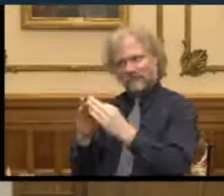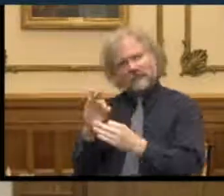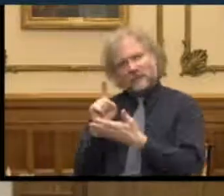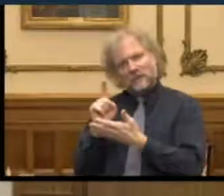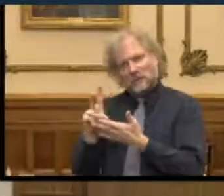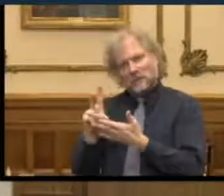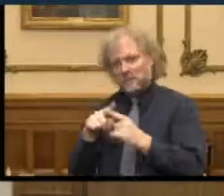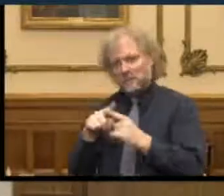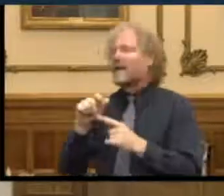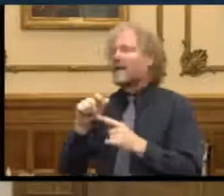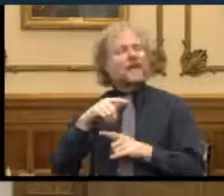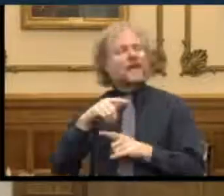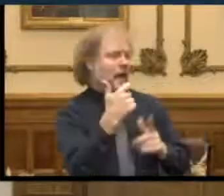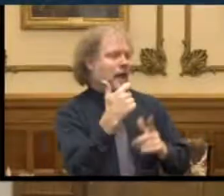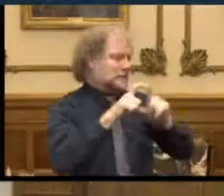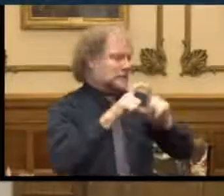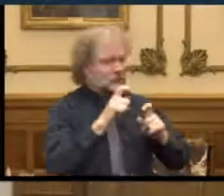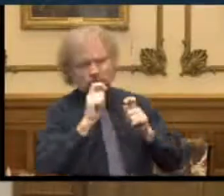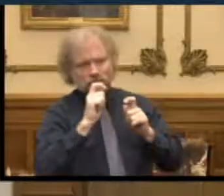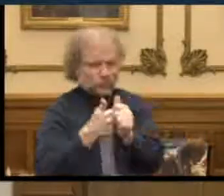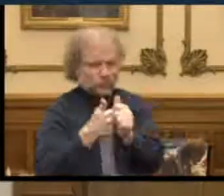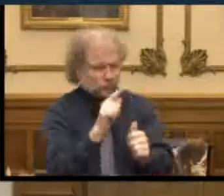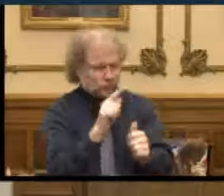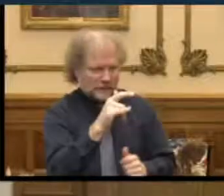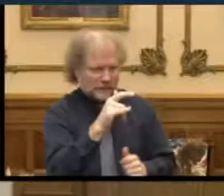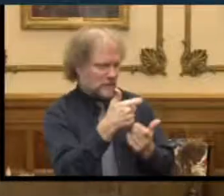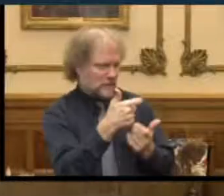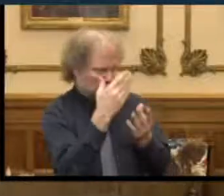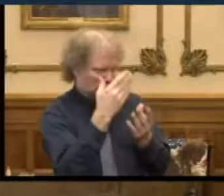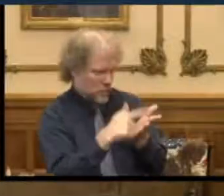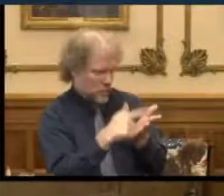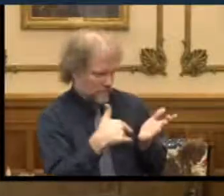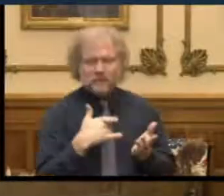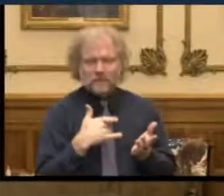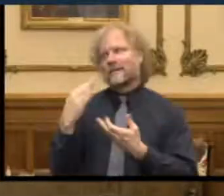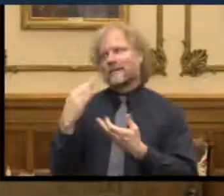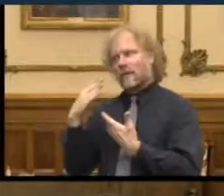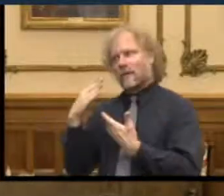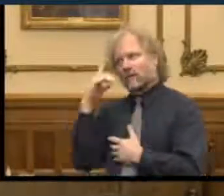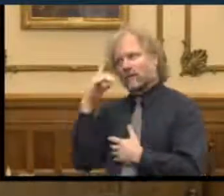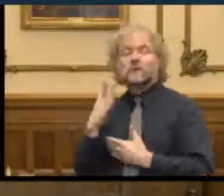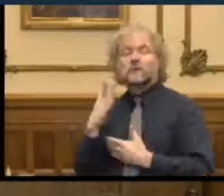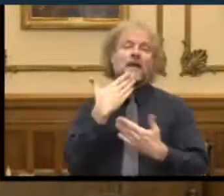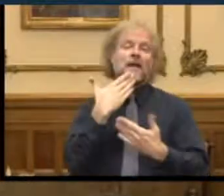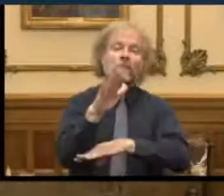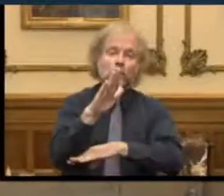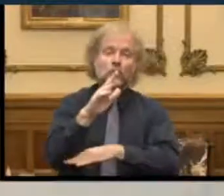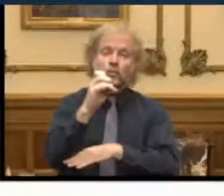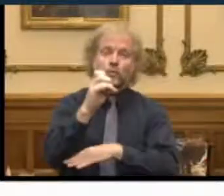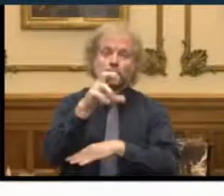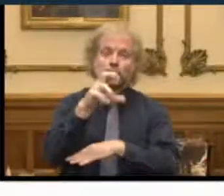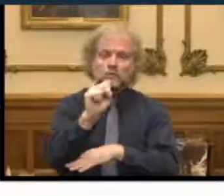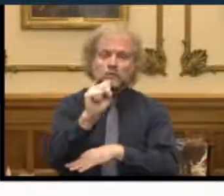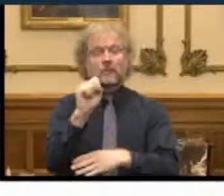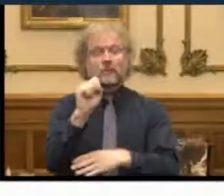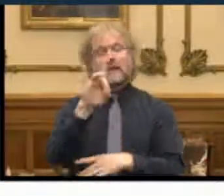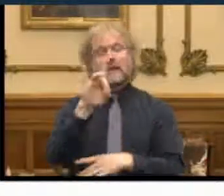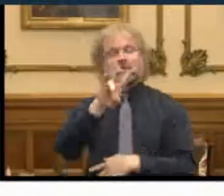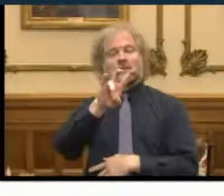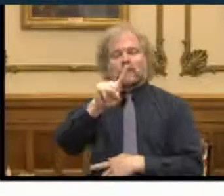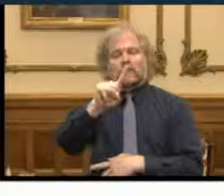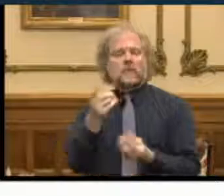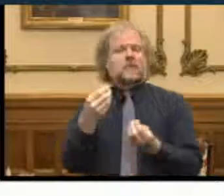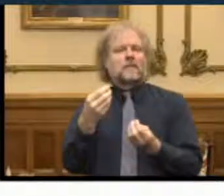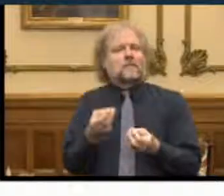And any other testing and tracing updates that you have as well. Thank you, Governor. Good afternoon, Hoosiers. Today we reported 871